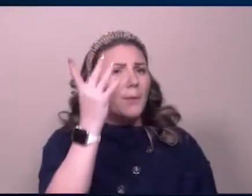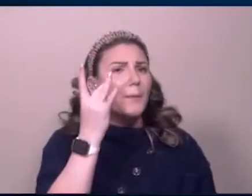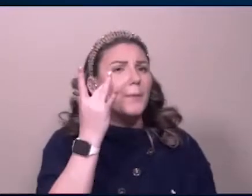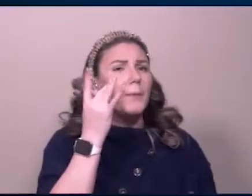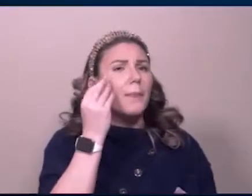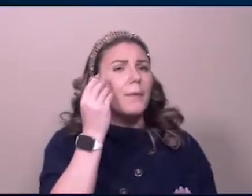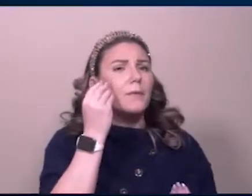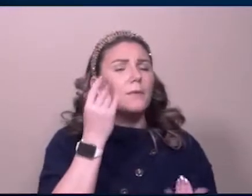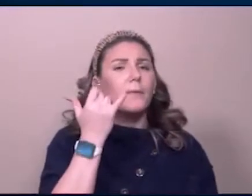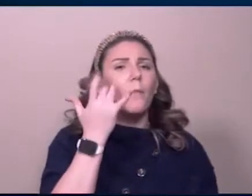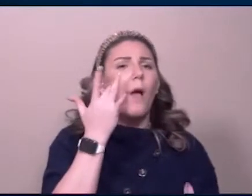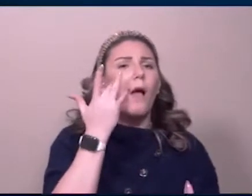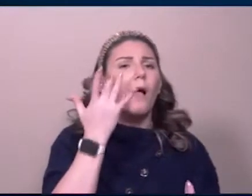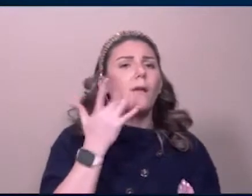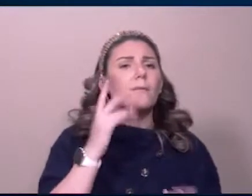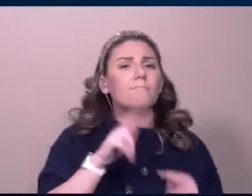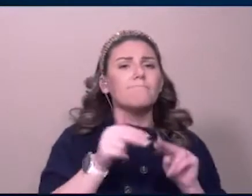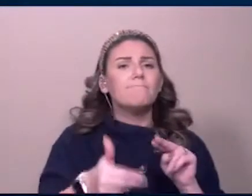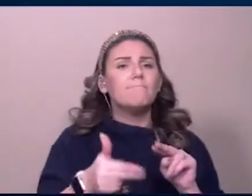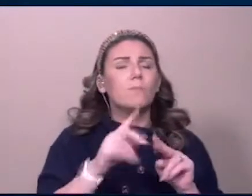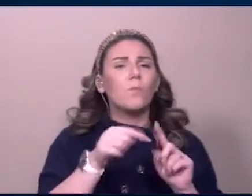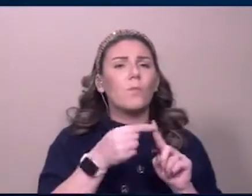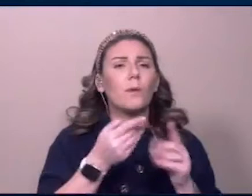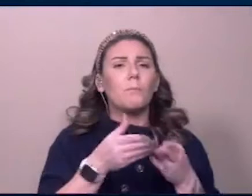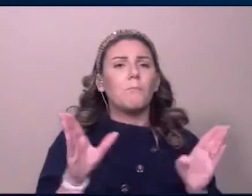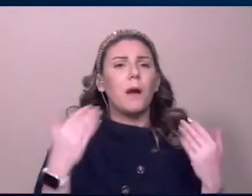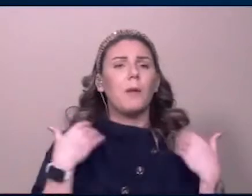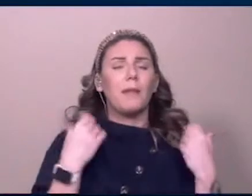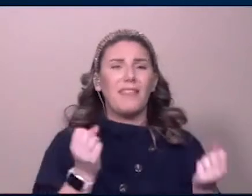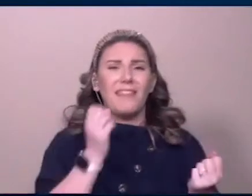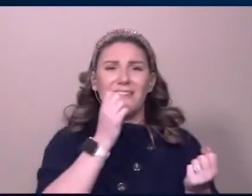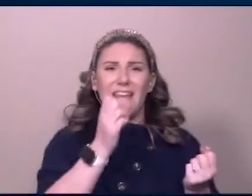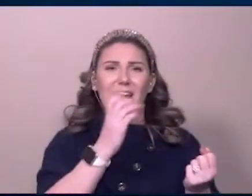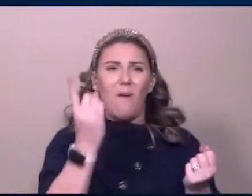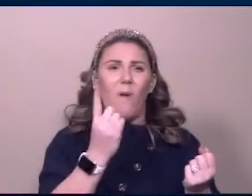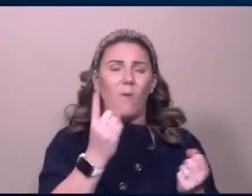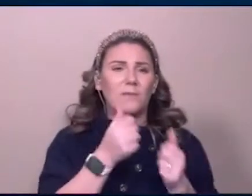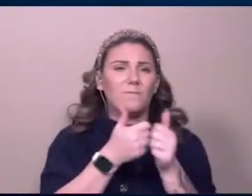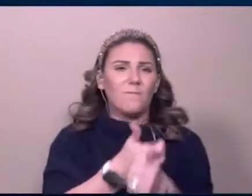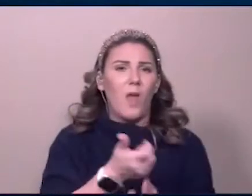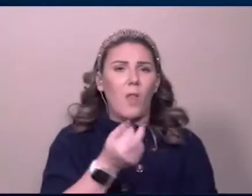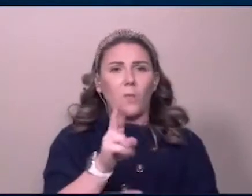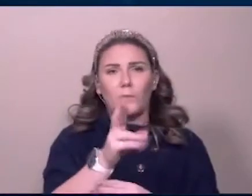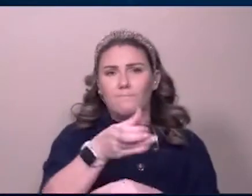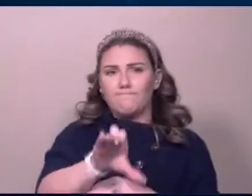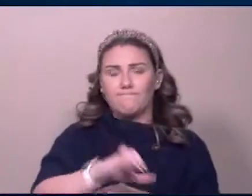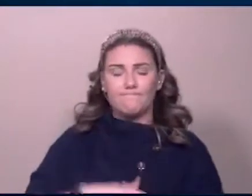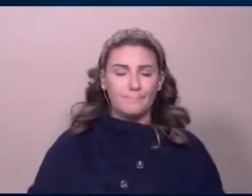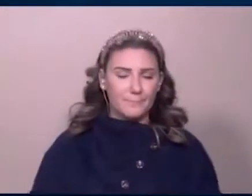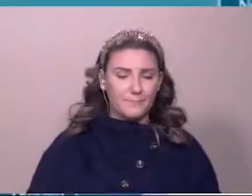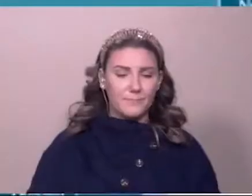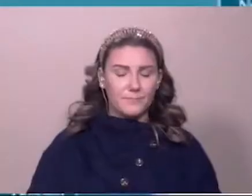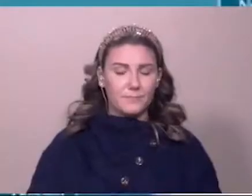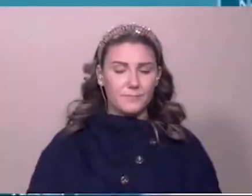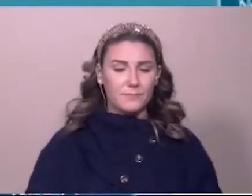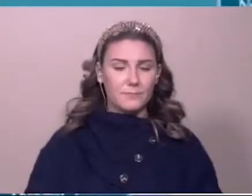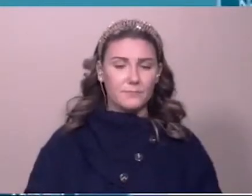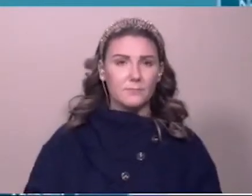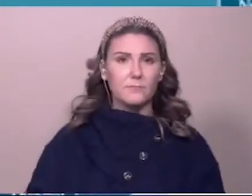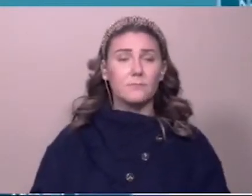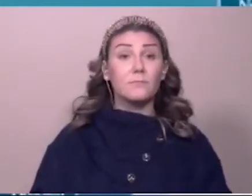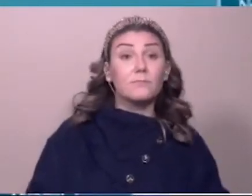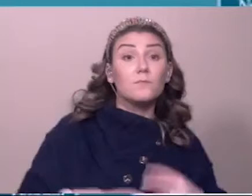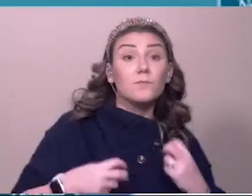seeing the decline even when the measures of public health aren't always enforced or followed? I think the problem is